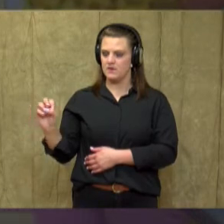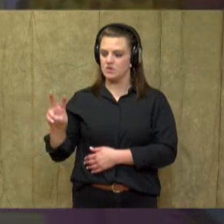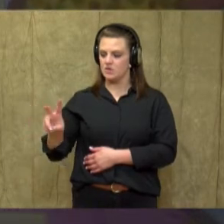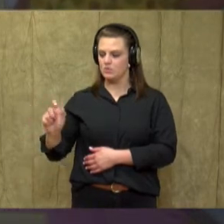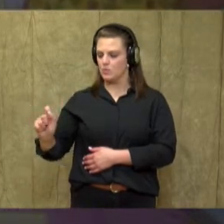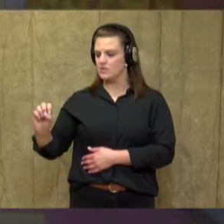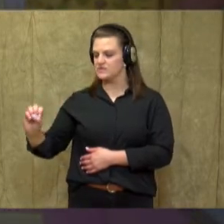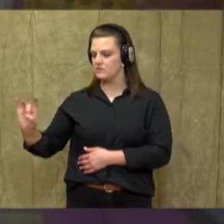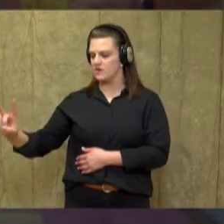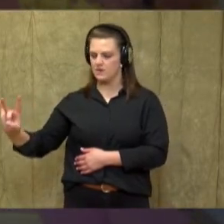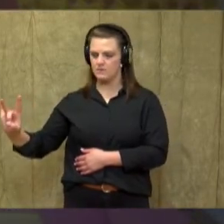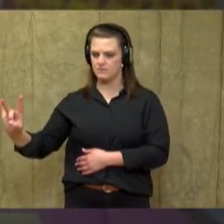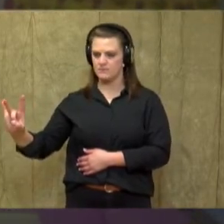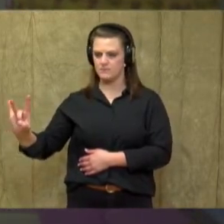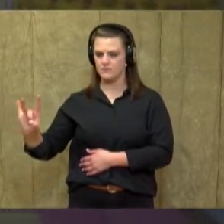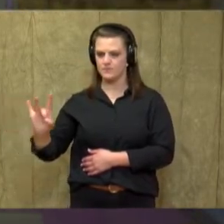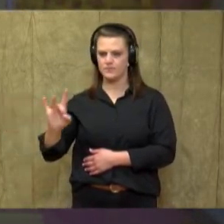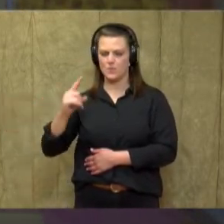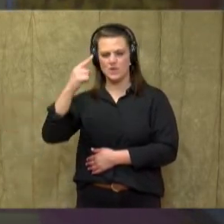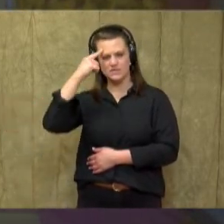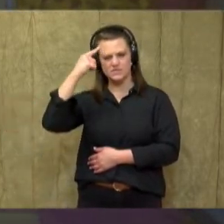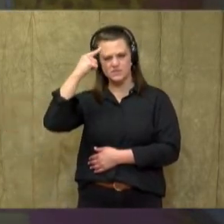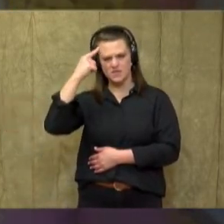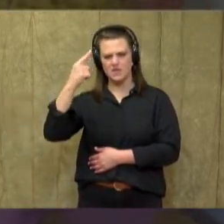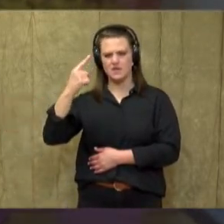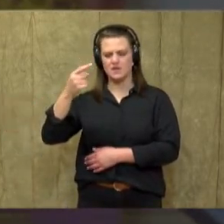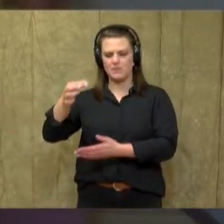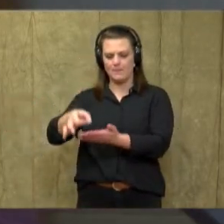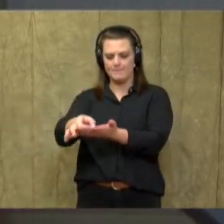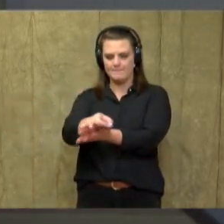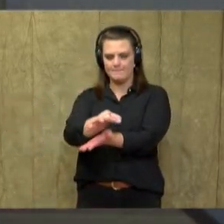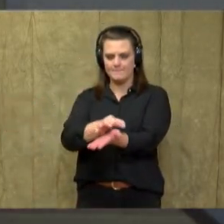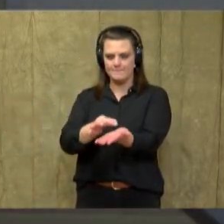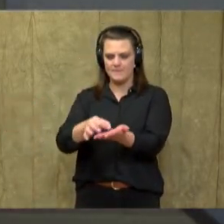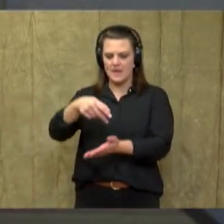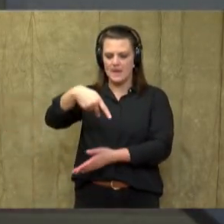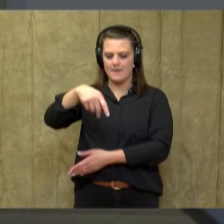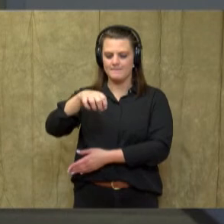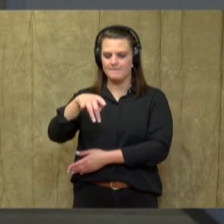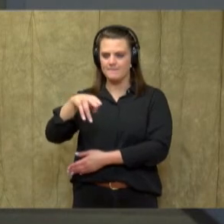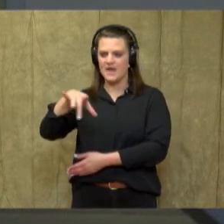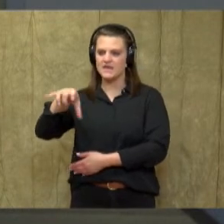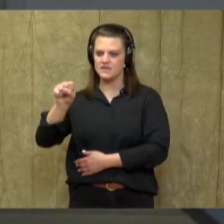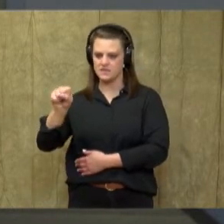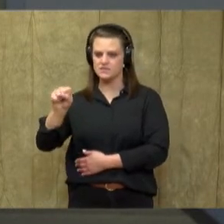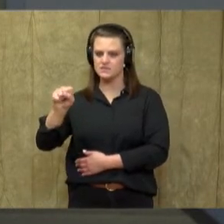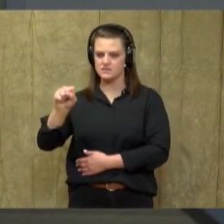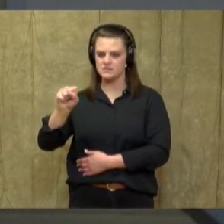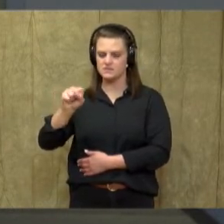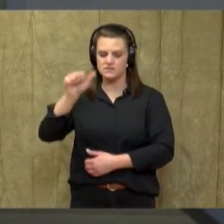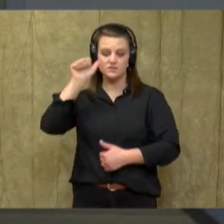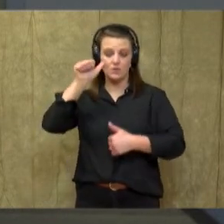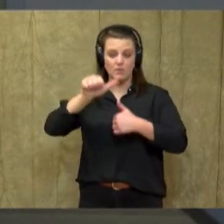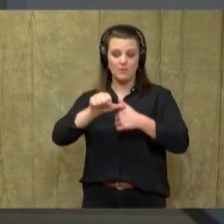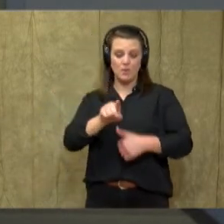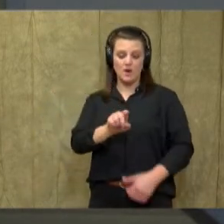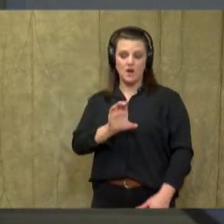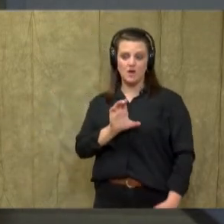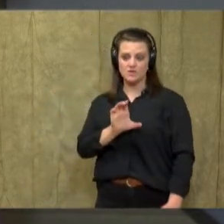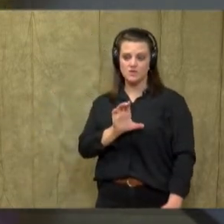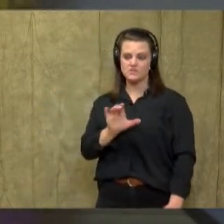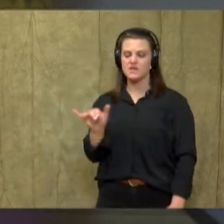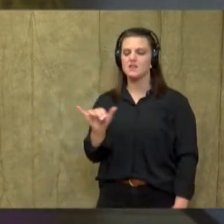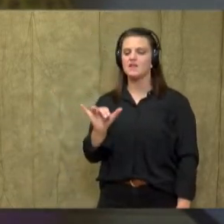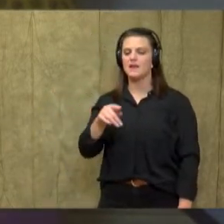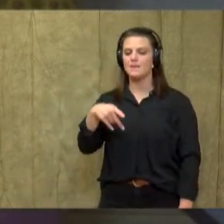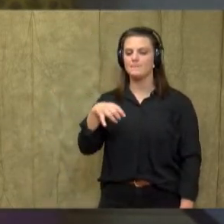2.08. Well, let's think about our pennies. All right, remember our hundredths are like our pennies because